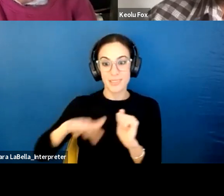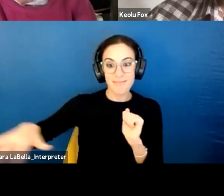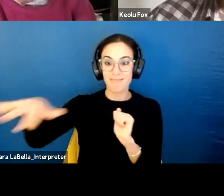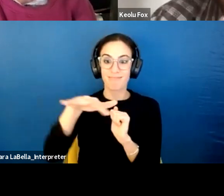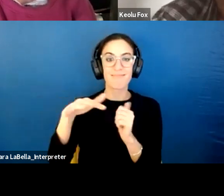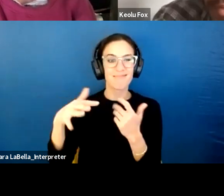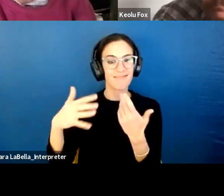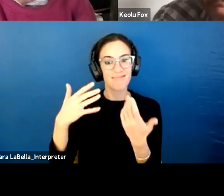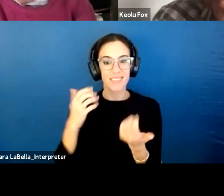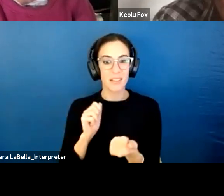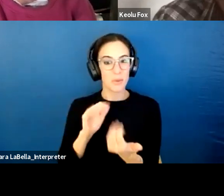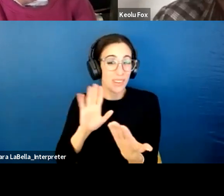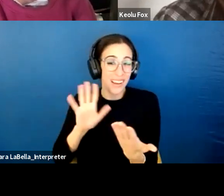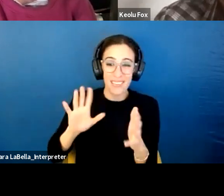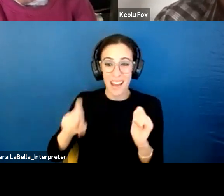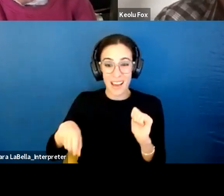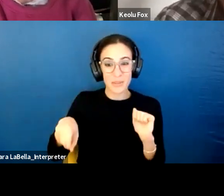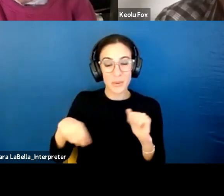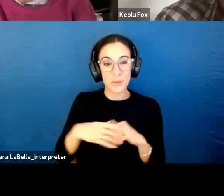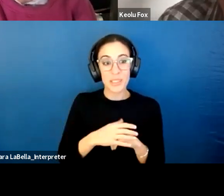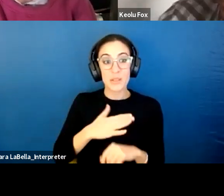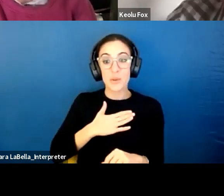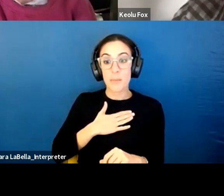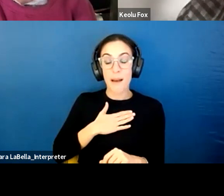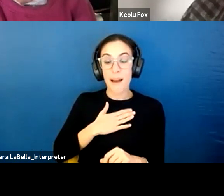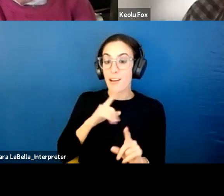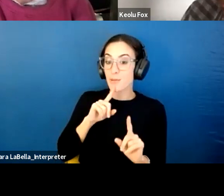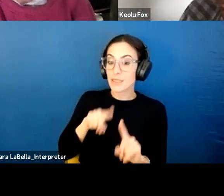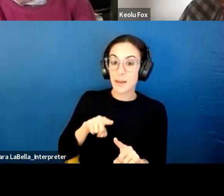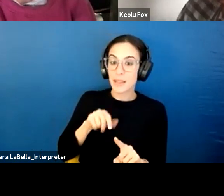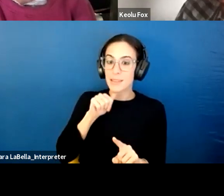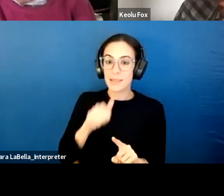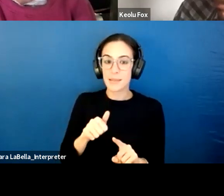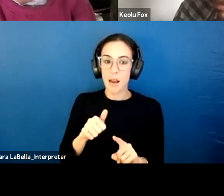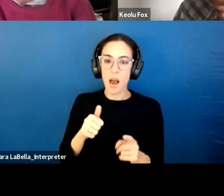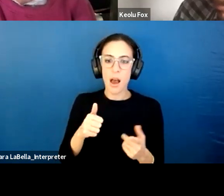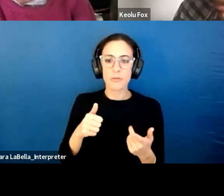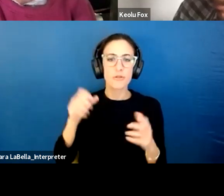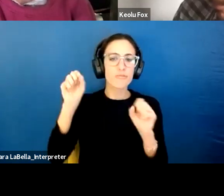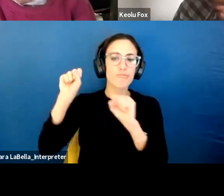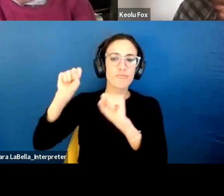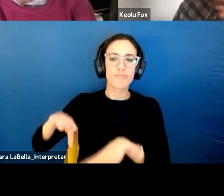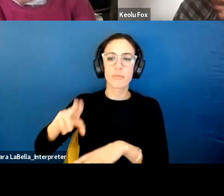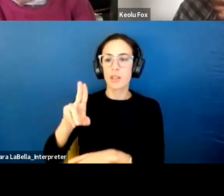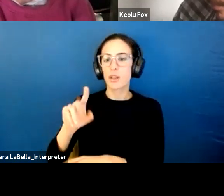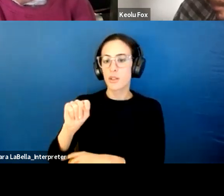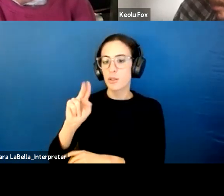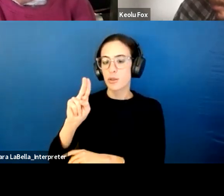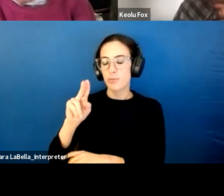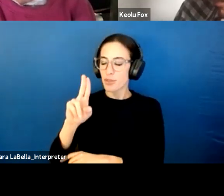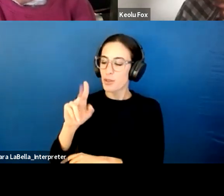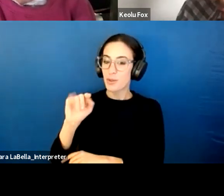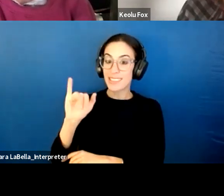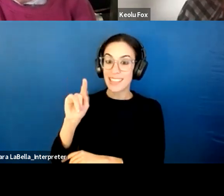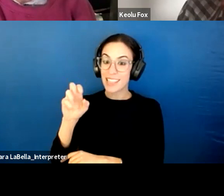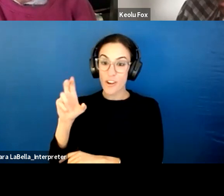my answer is not necessarily to sort of completely abandon utilitarian ethics, because I think that they can be sort